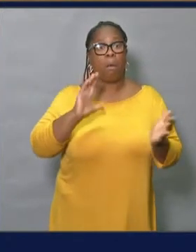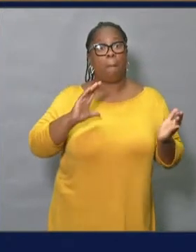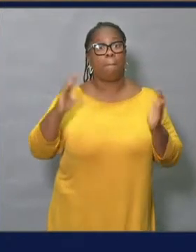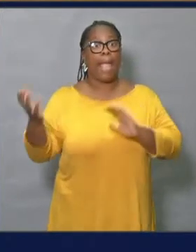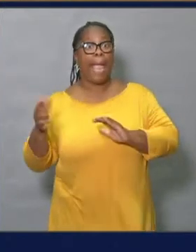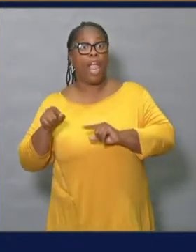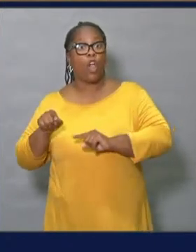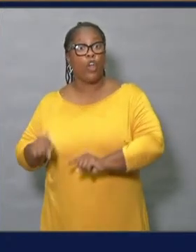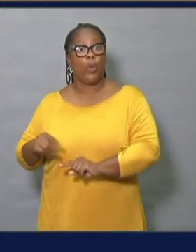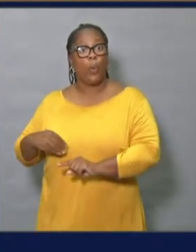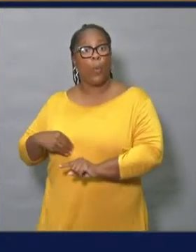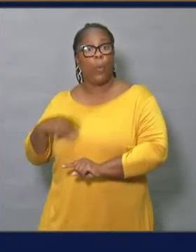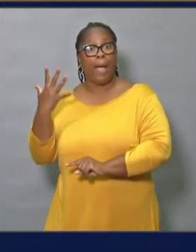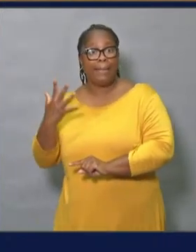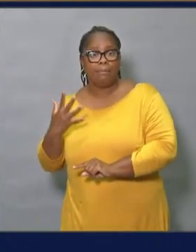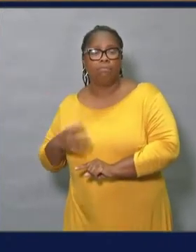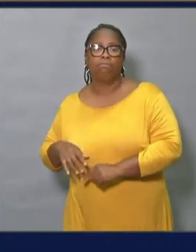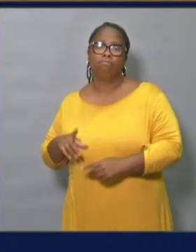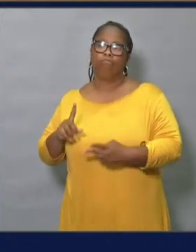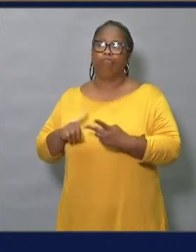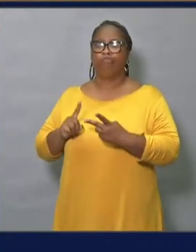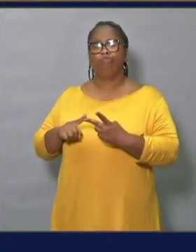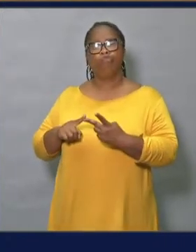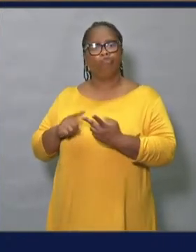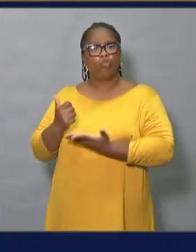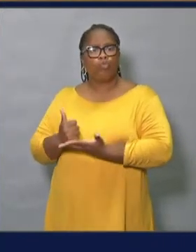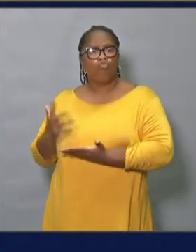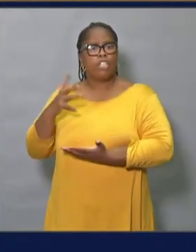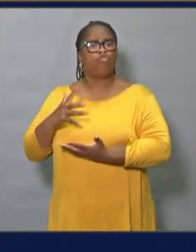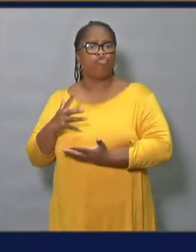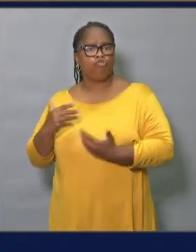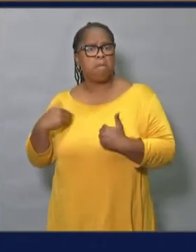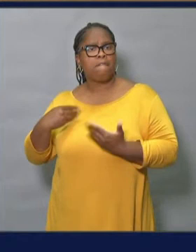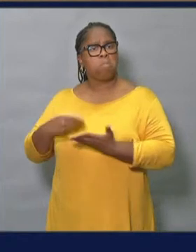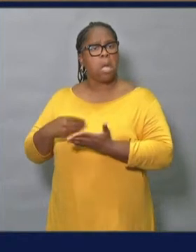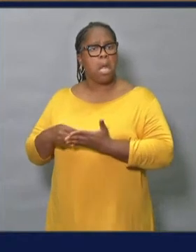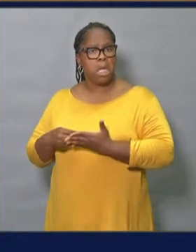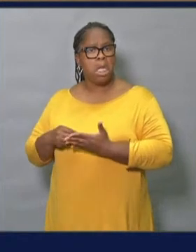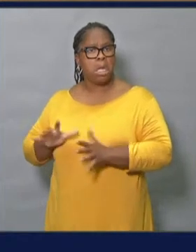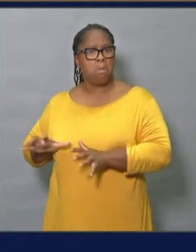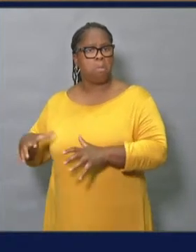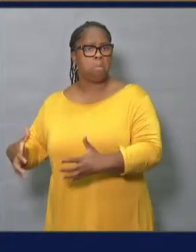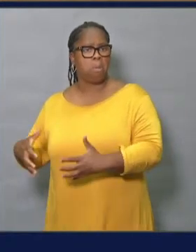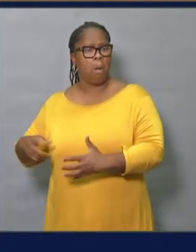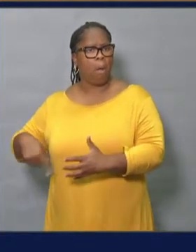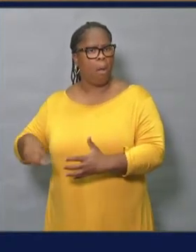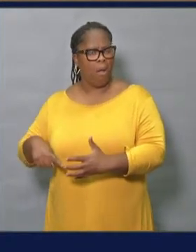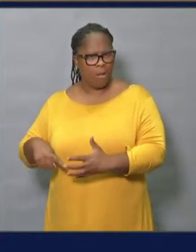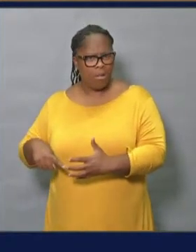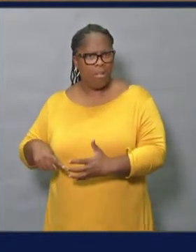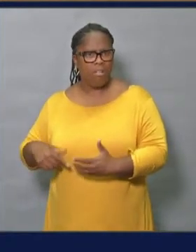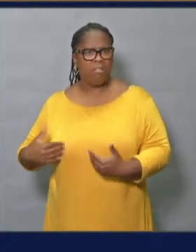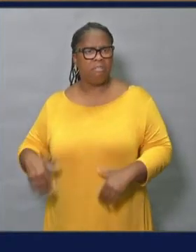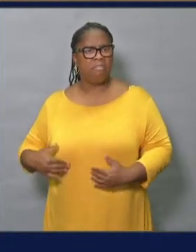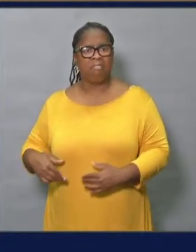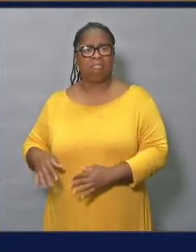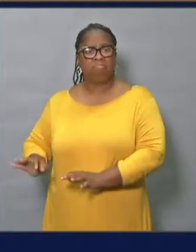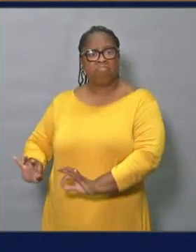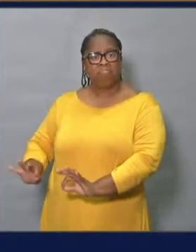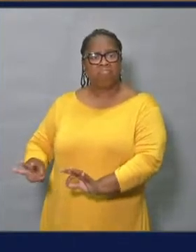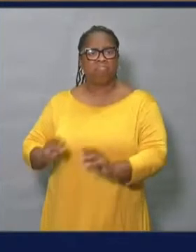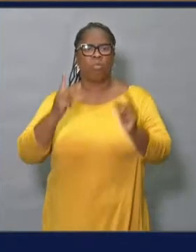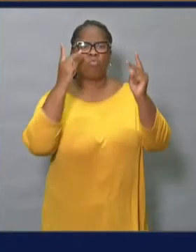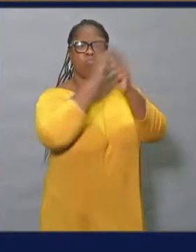than those living in communities with very little poverty and those of us who are white. The next slide, please.